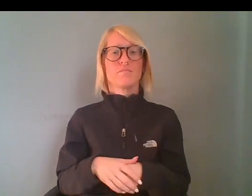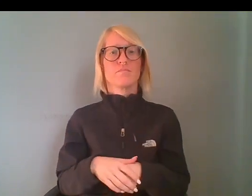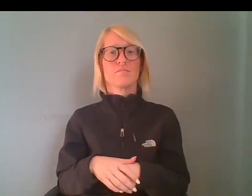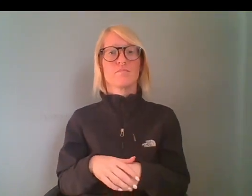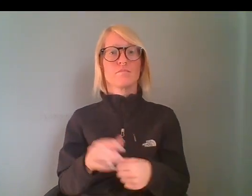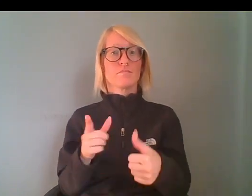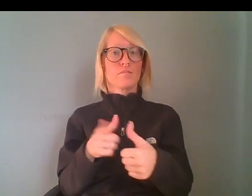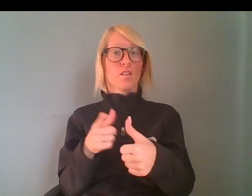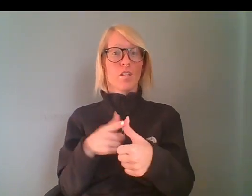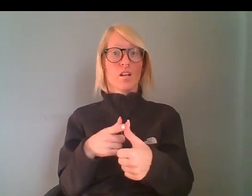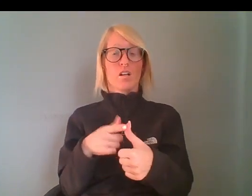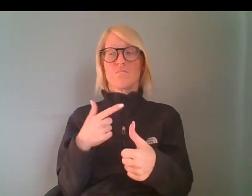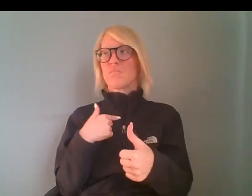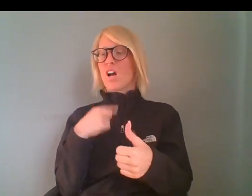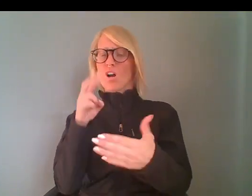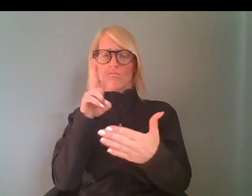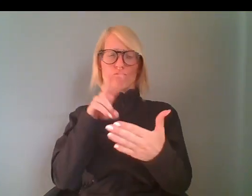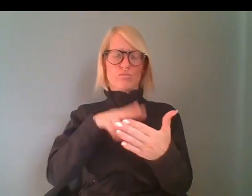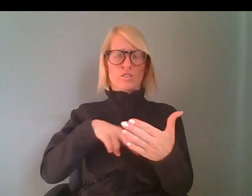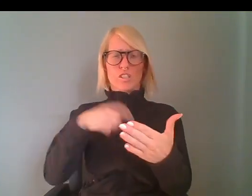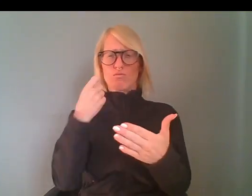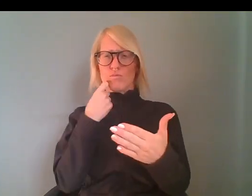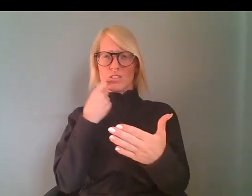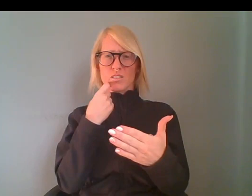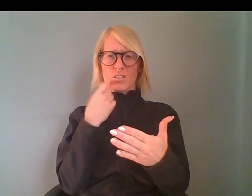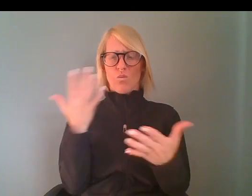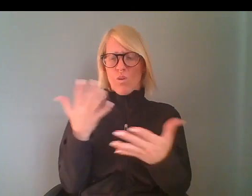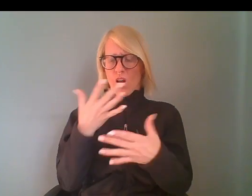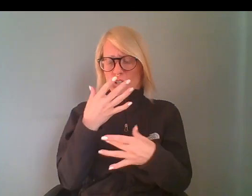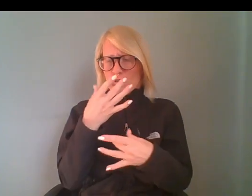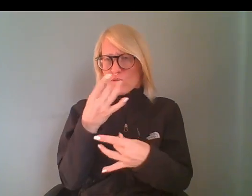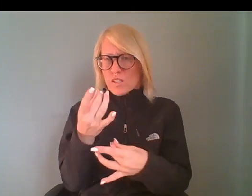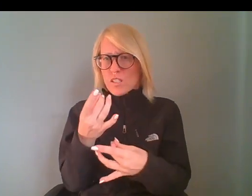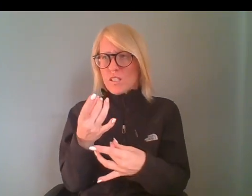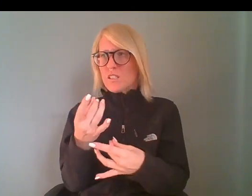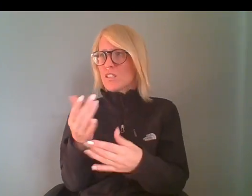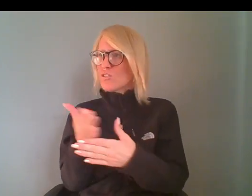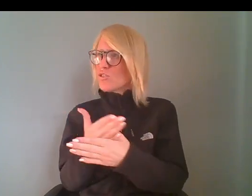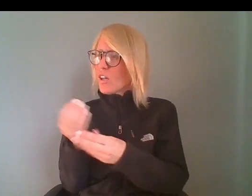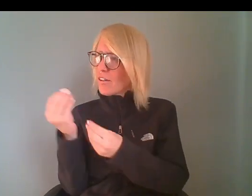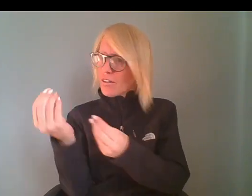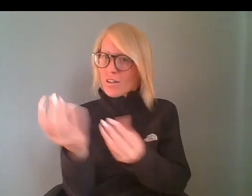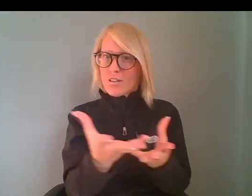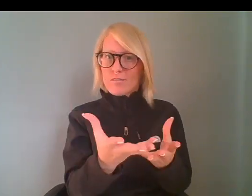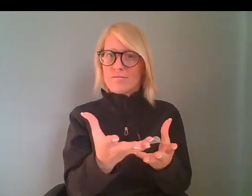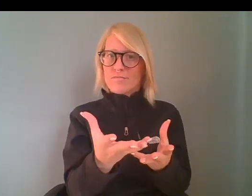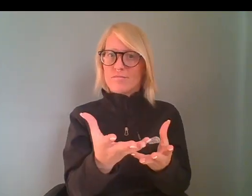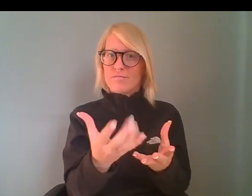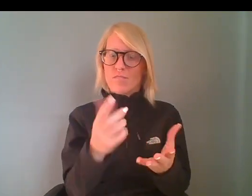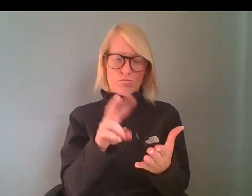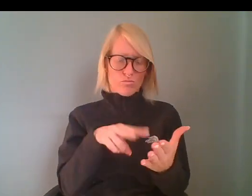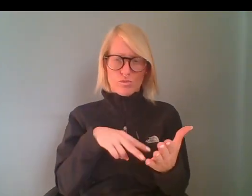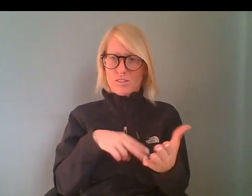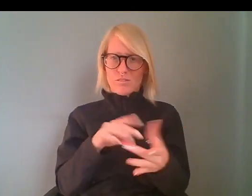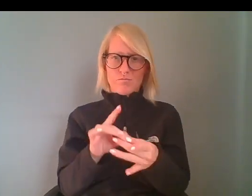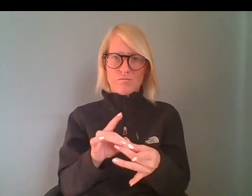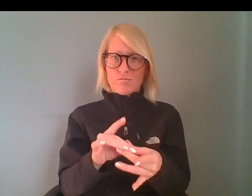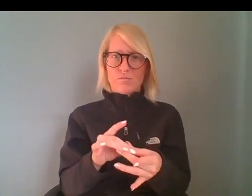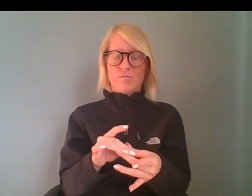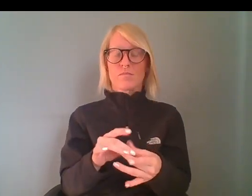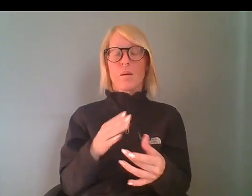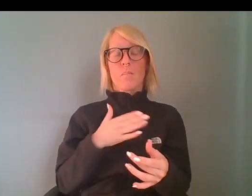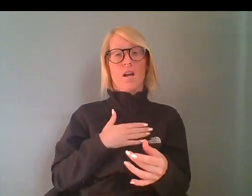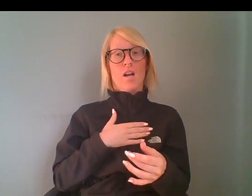What have I read lately? What's something interesting that I can share with people? And I have on my site, I've done a couple book reviews,